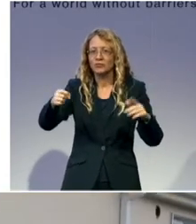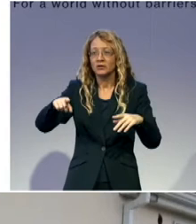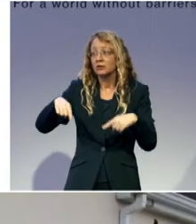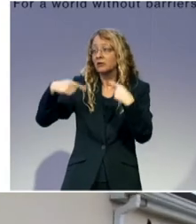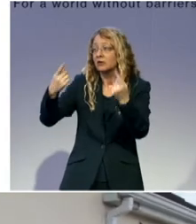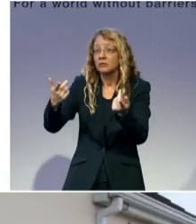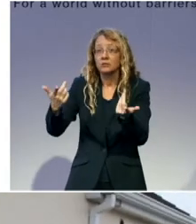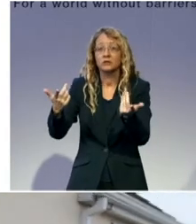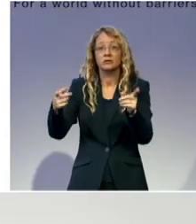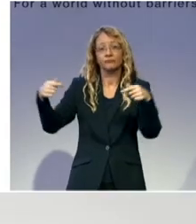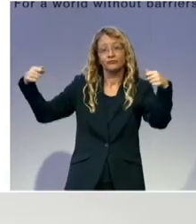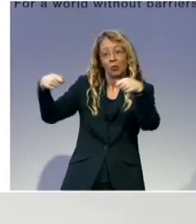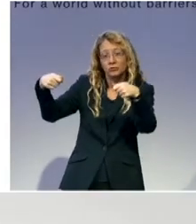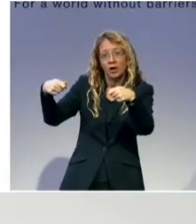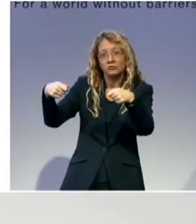into the community.